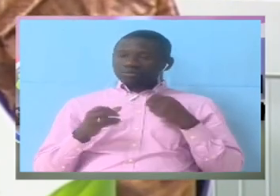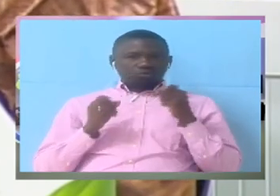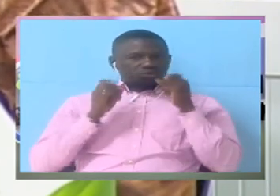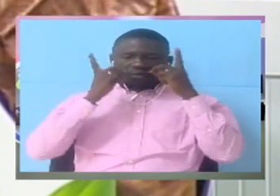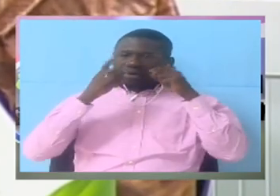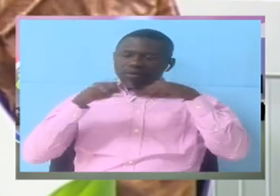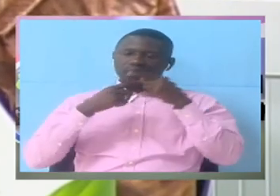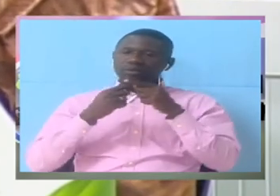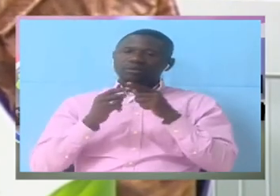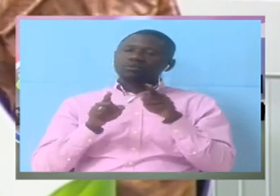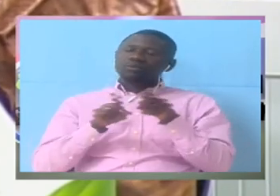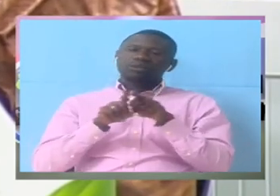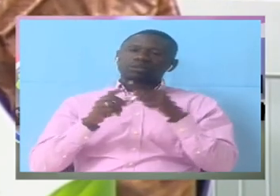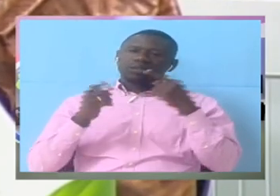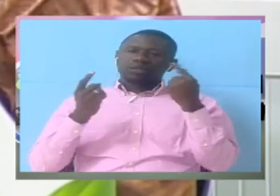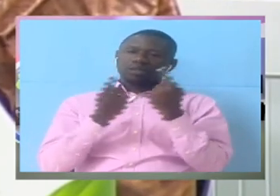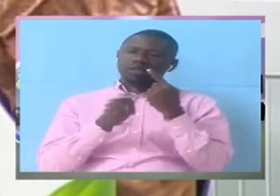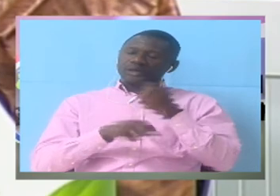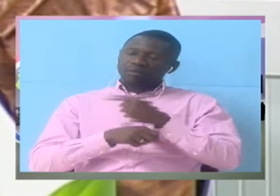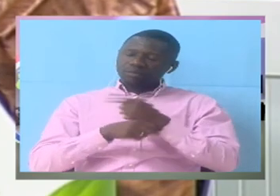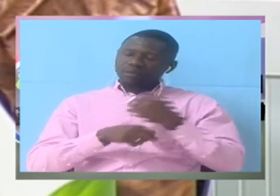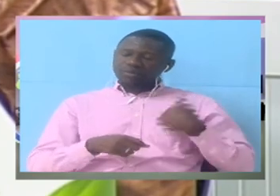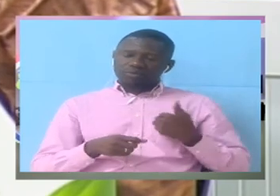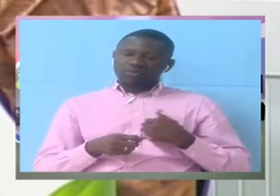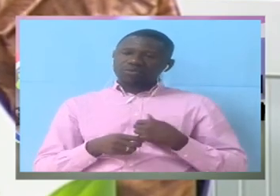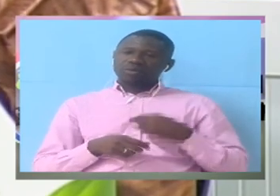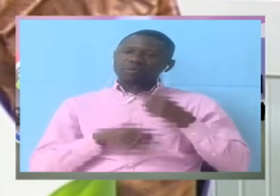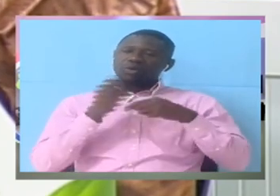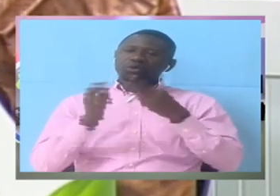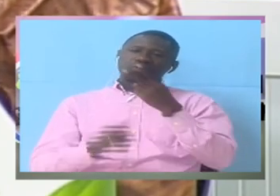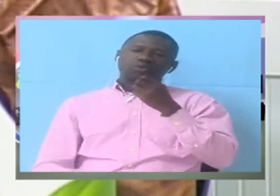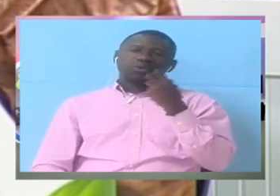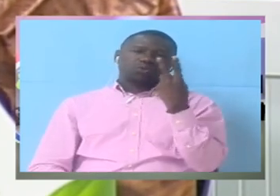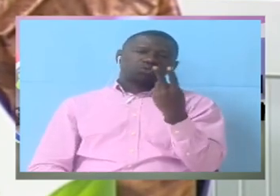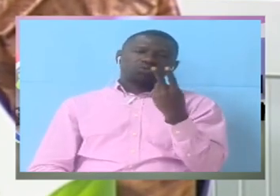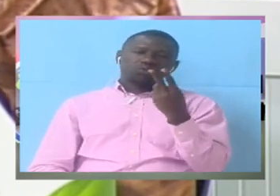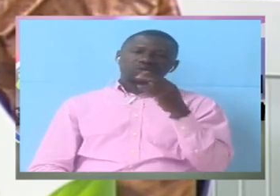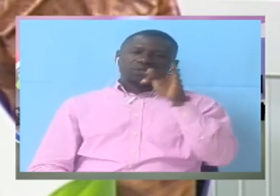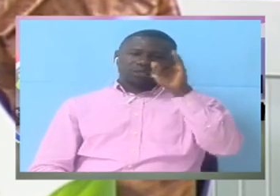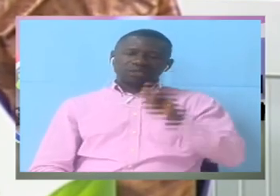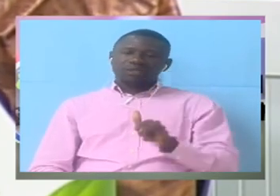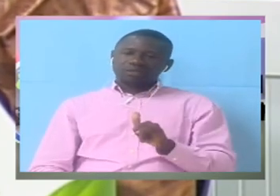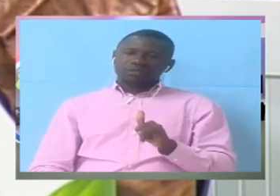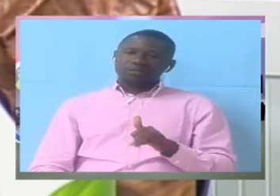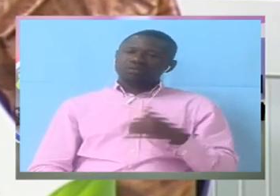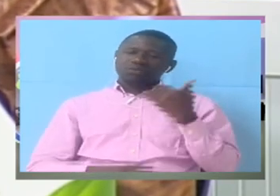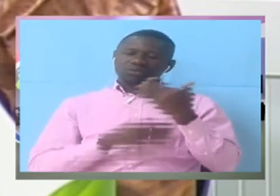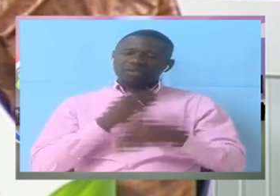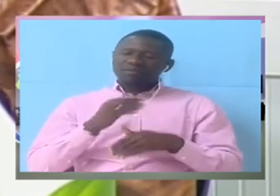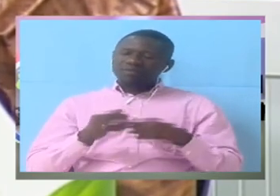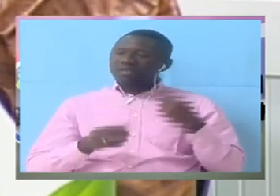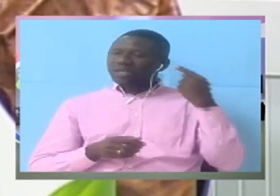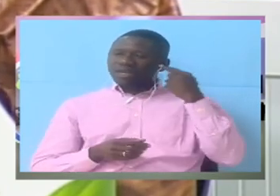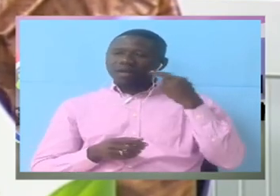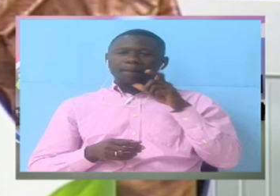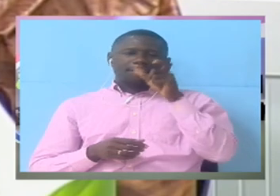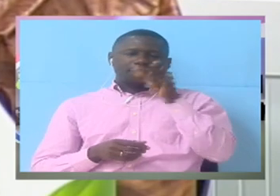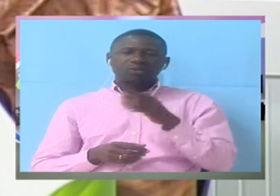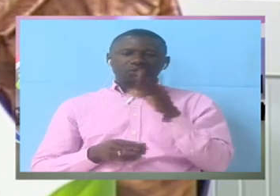very surprised with Gambians. For 22 years, you don't hear